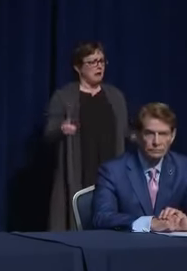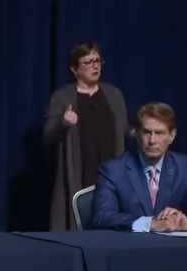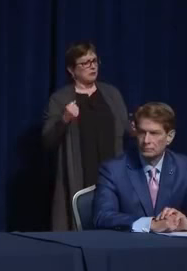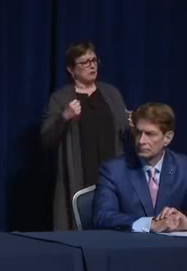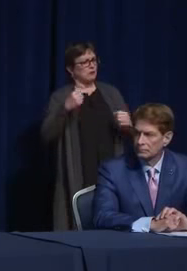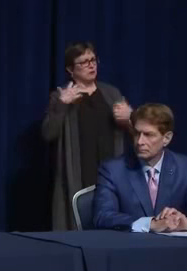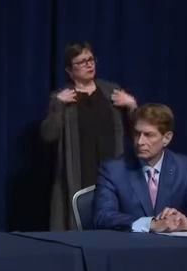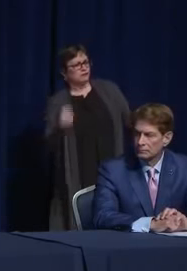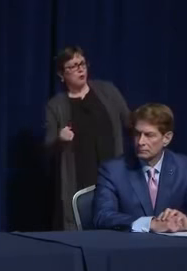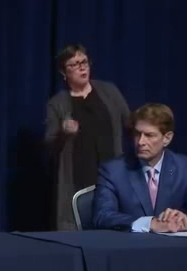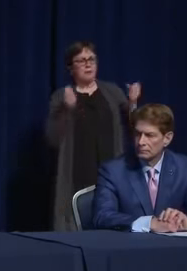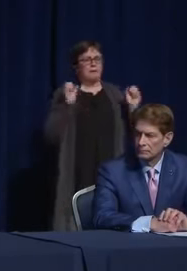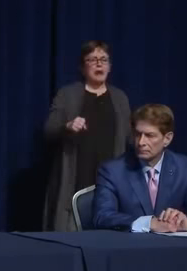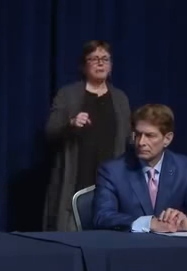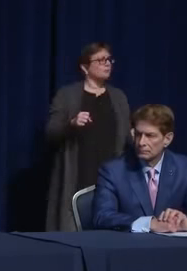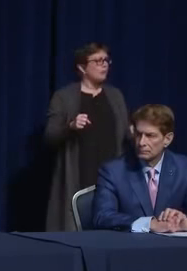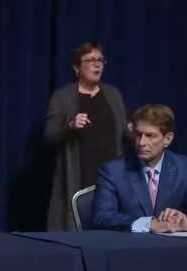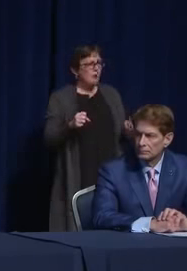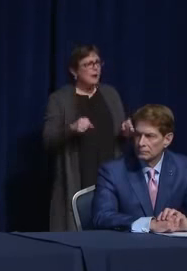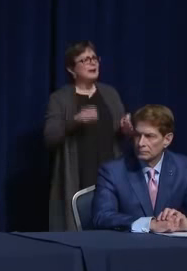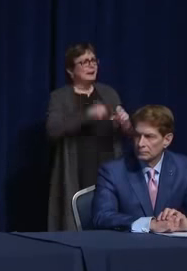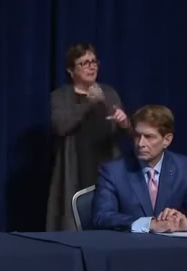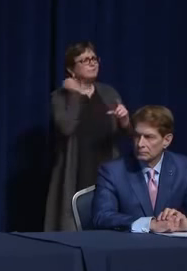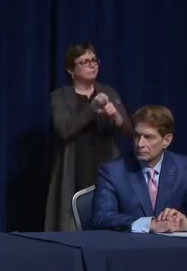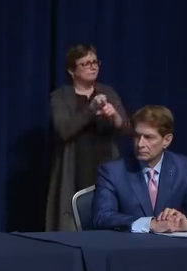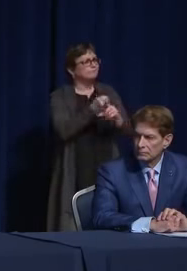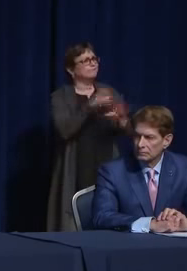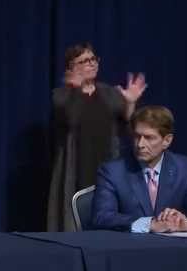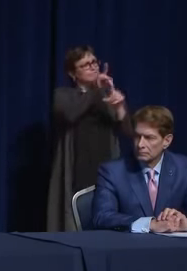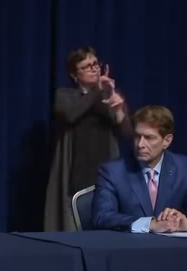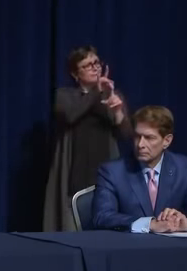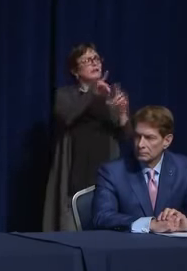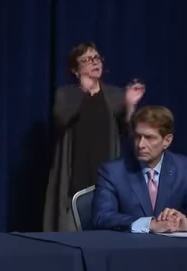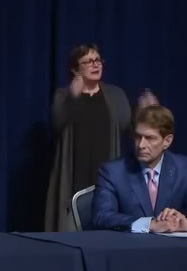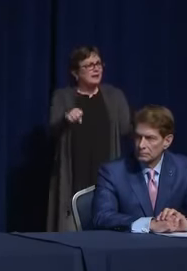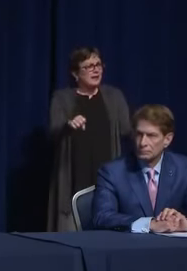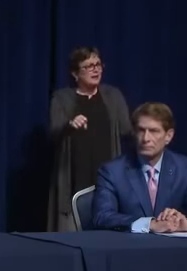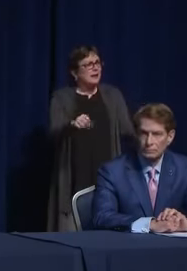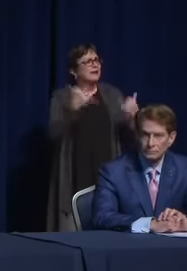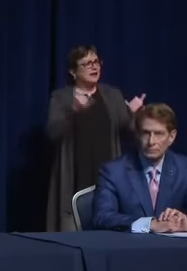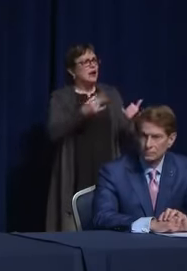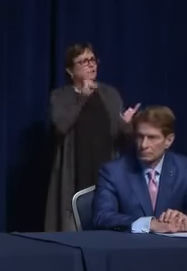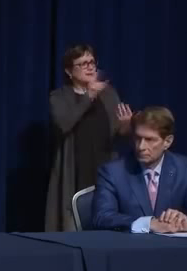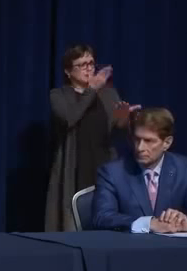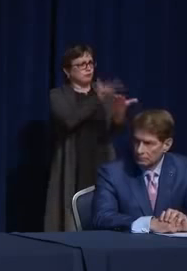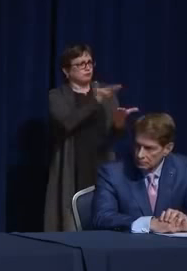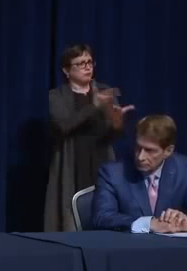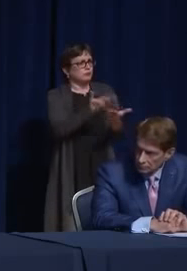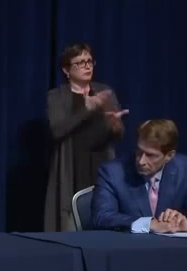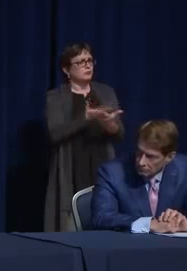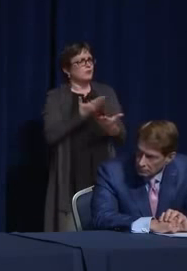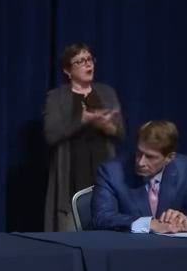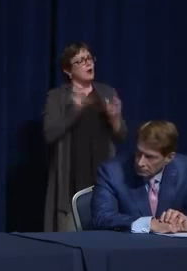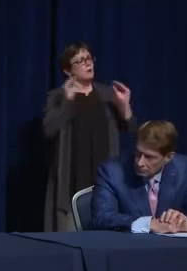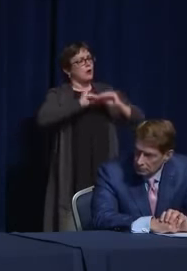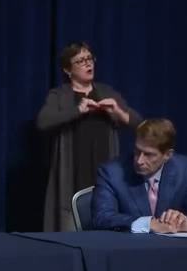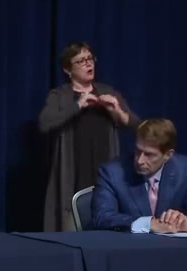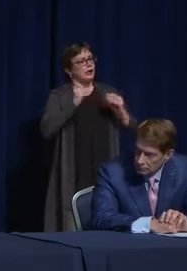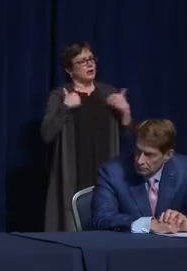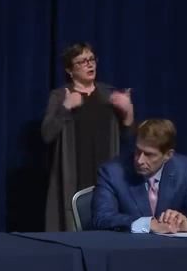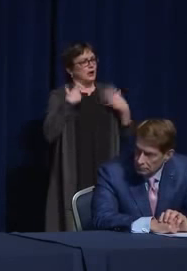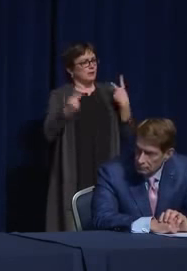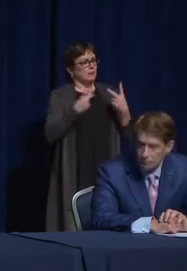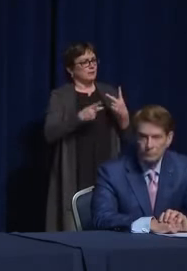and Christina, the data shows around the world that young people are getting a little bit more sick from this than had been the